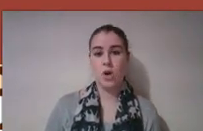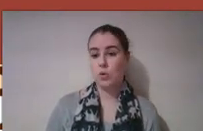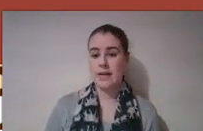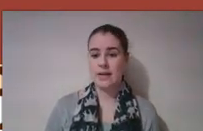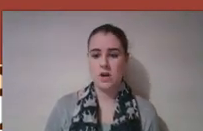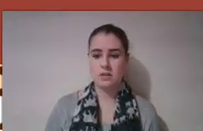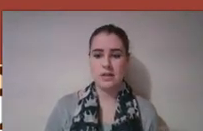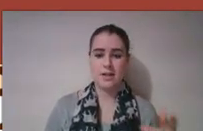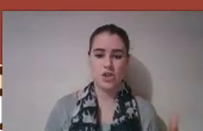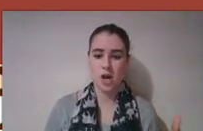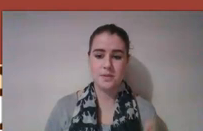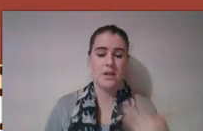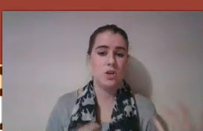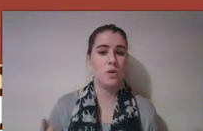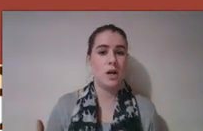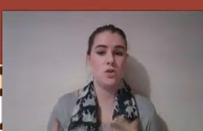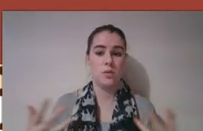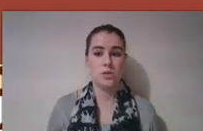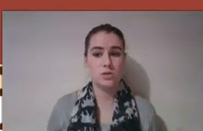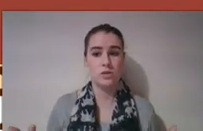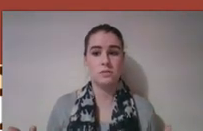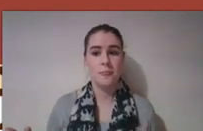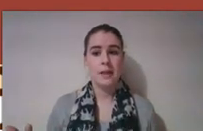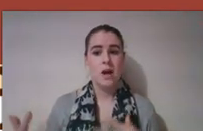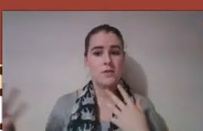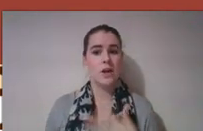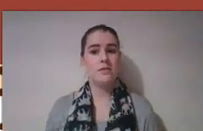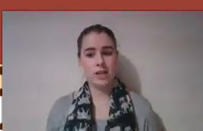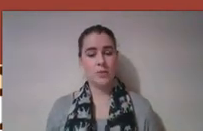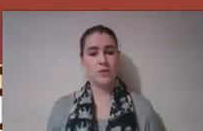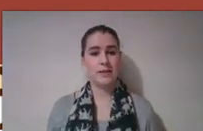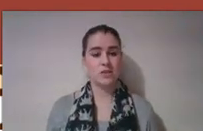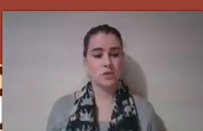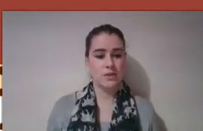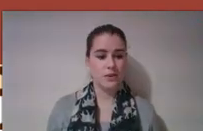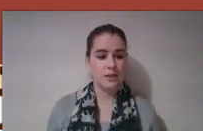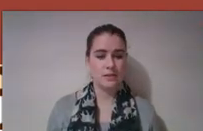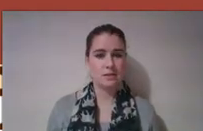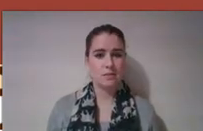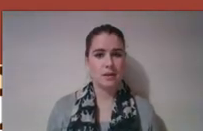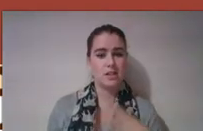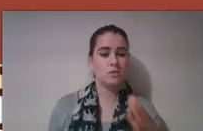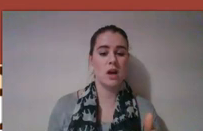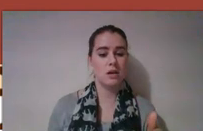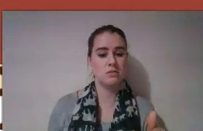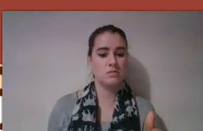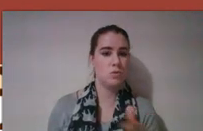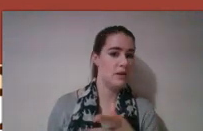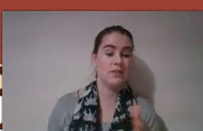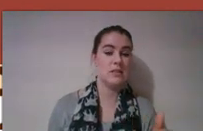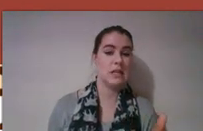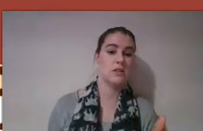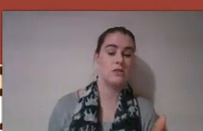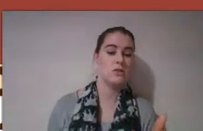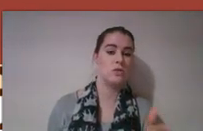sleep and work all day long. So they had jobs, unlike you guys. You come to school. Obviously, only rich boys went to school in those days. Okay, so as girls, you